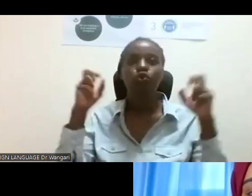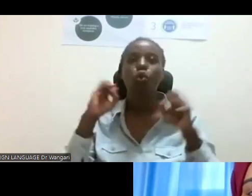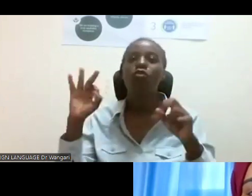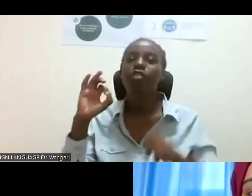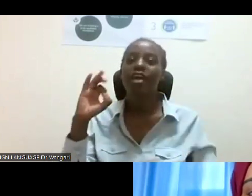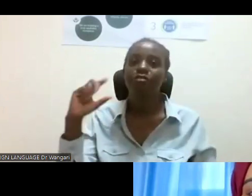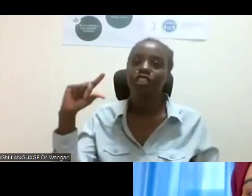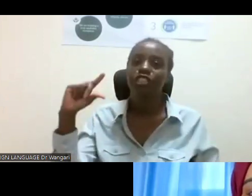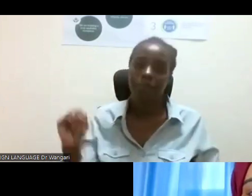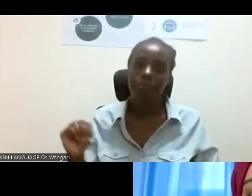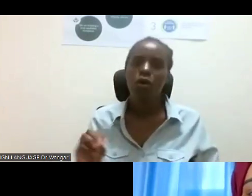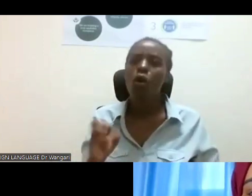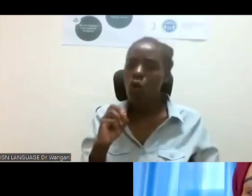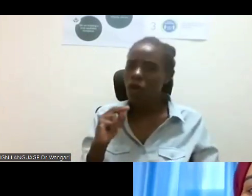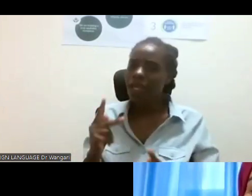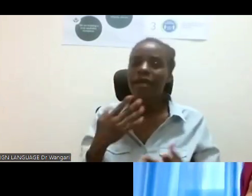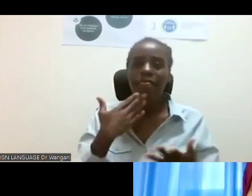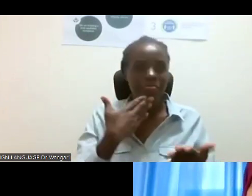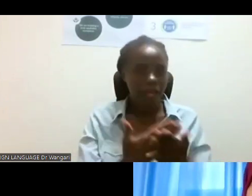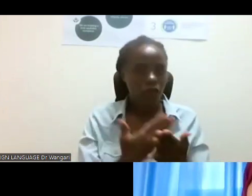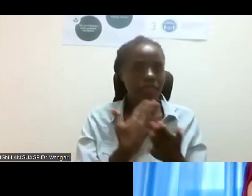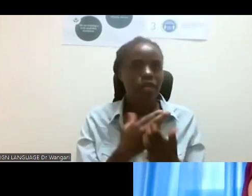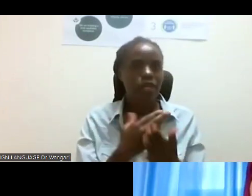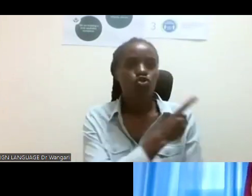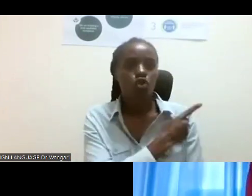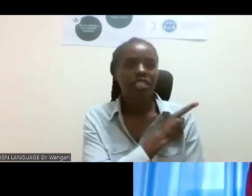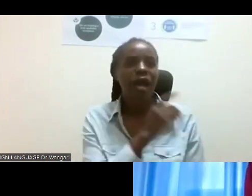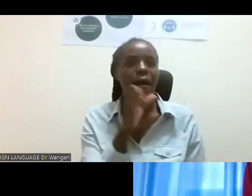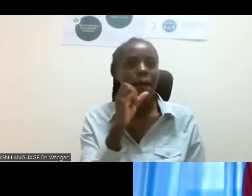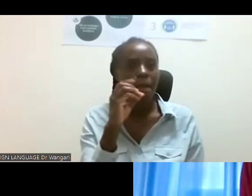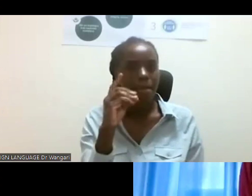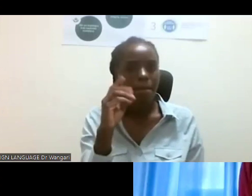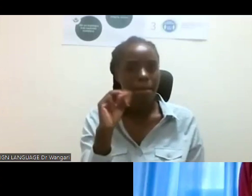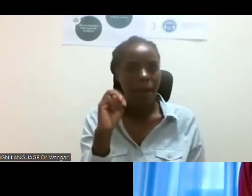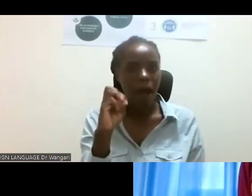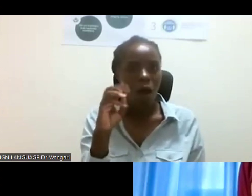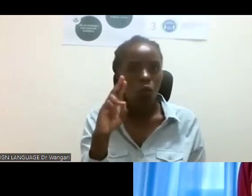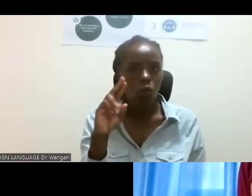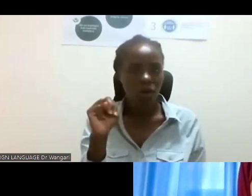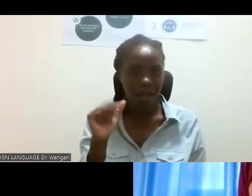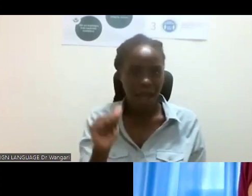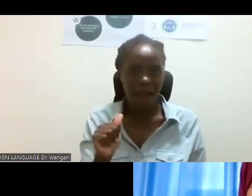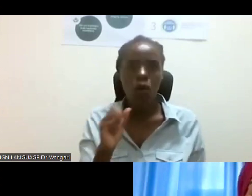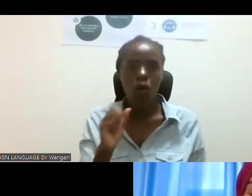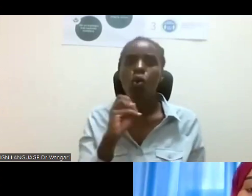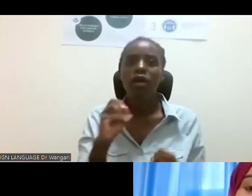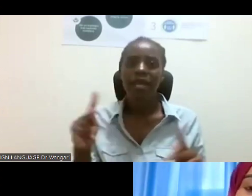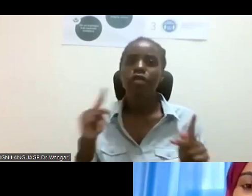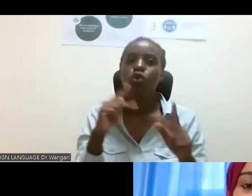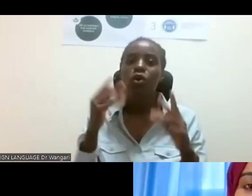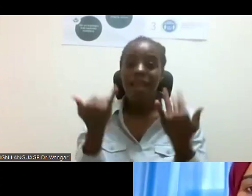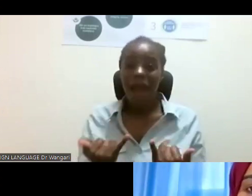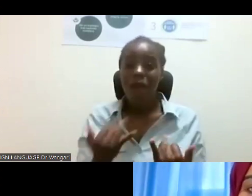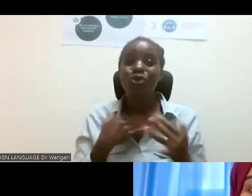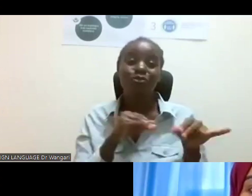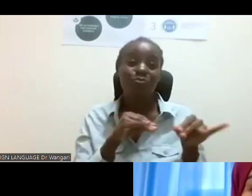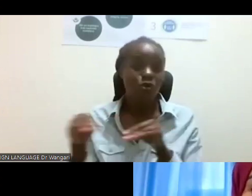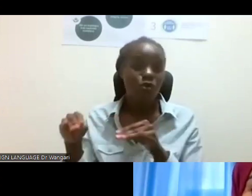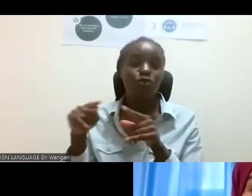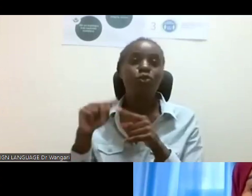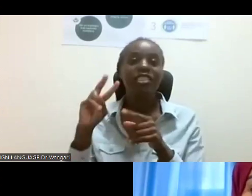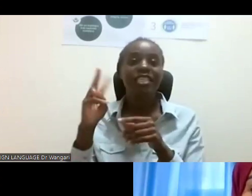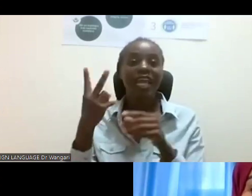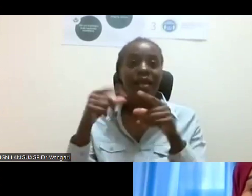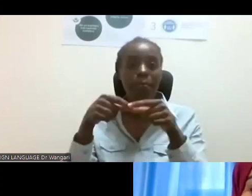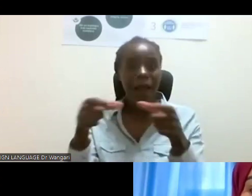All right, Muna, thank you very, very much. So if I might move to our second panelist, Elishua